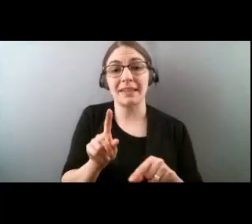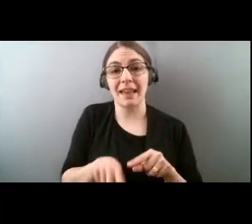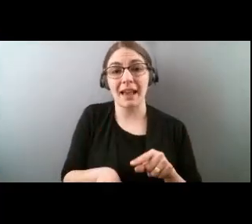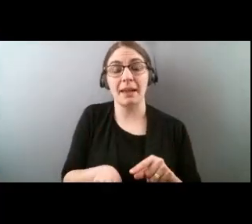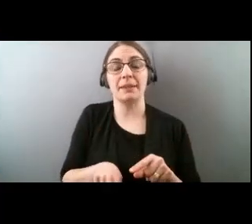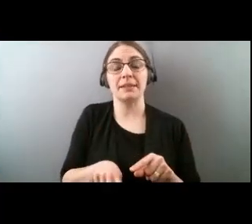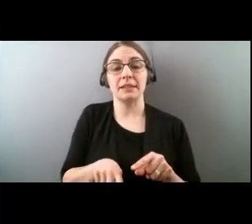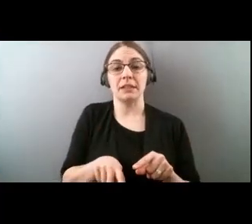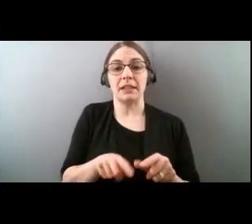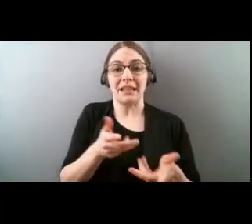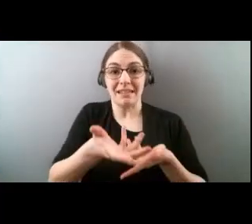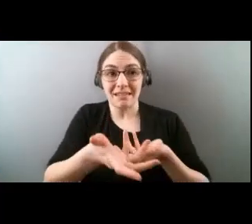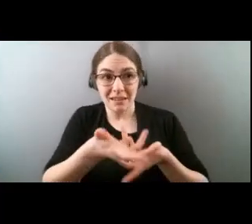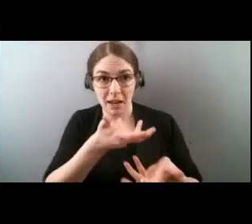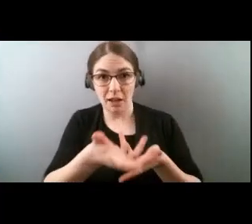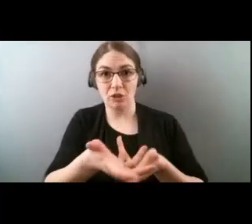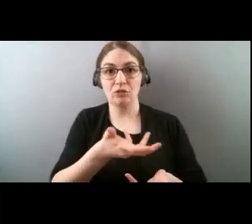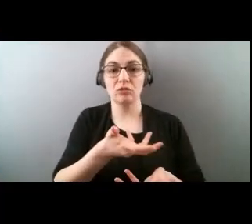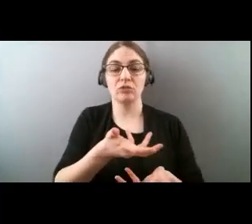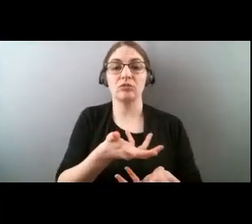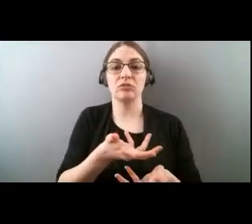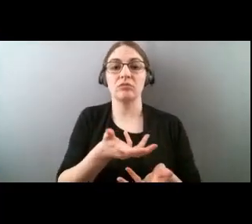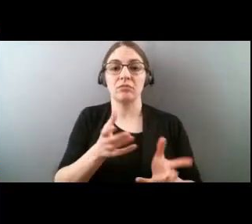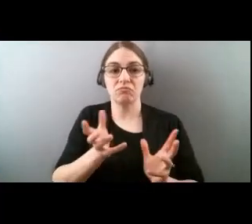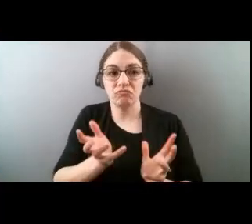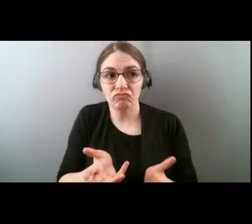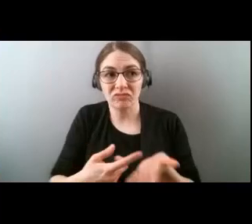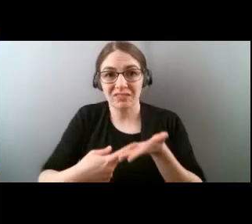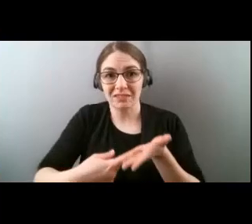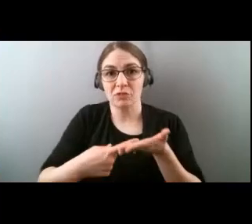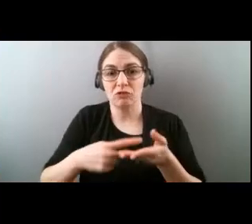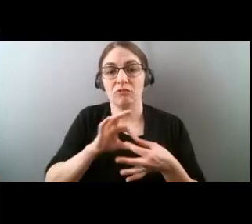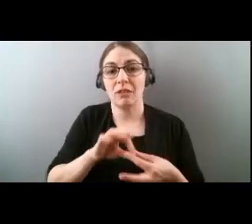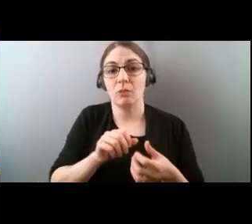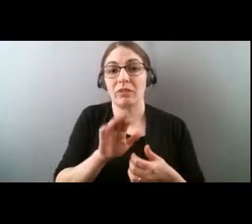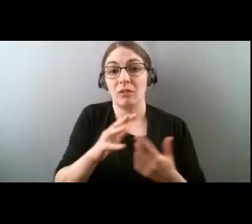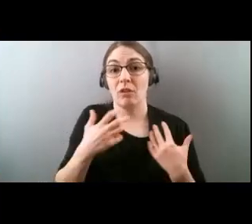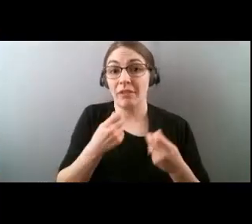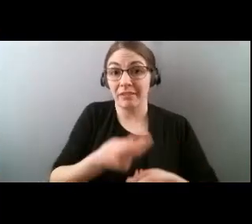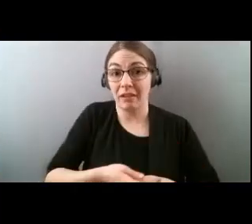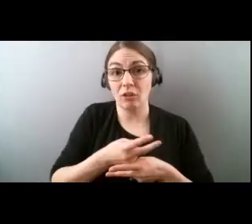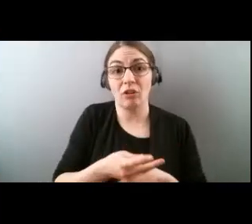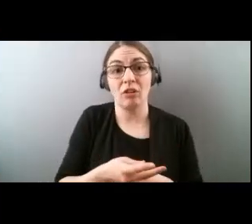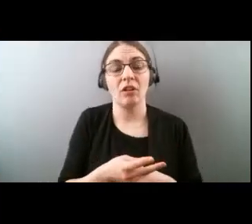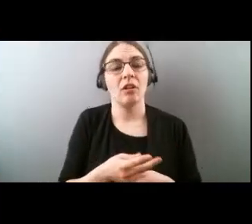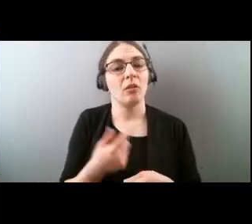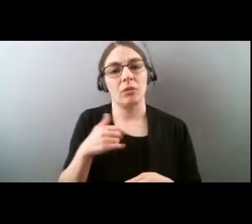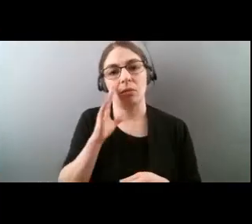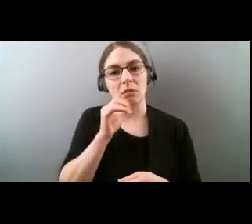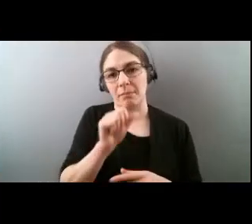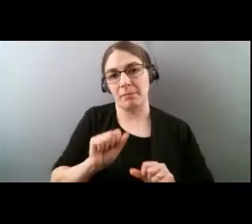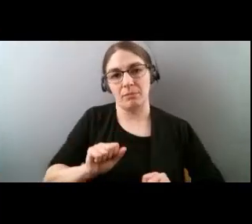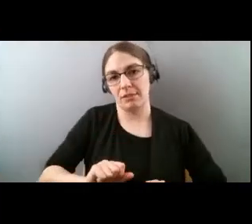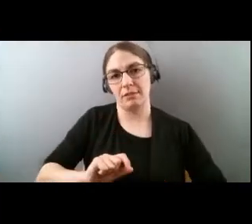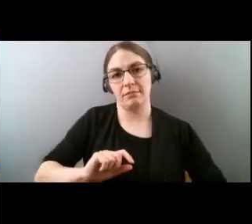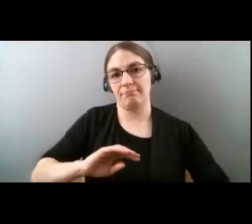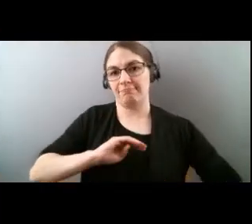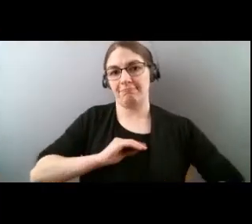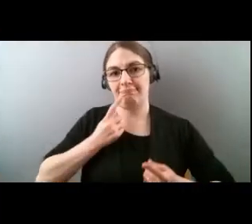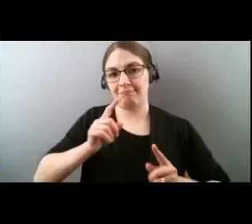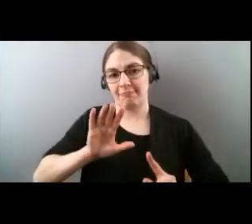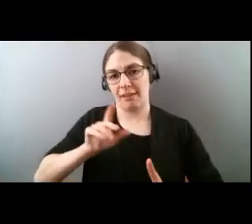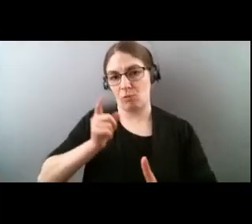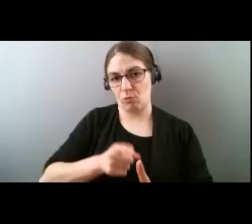meaningfully engage in conversations about their health care, we're not going to be able to meet that goal. And so that has